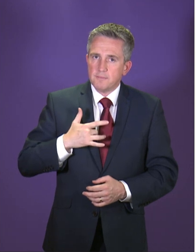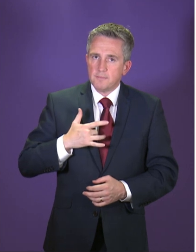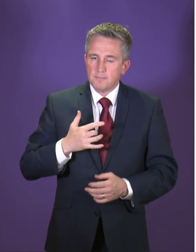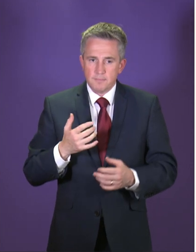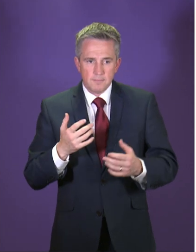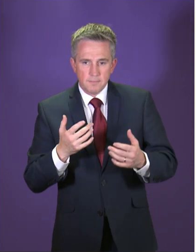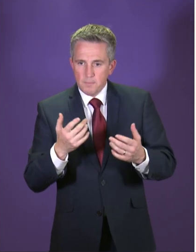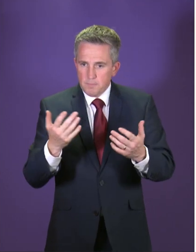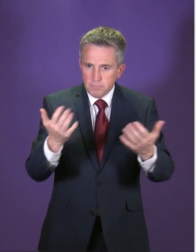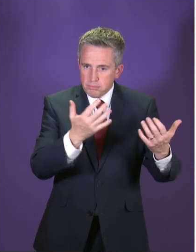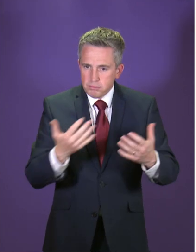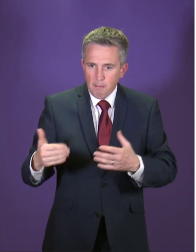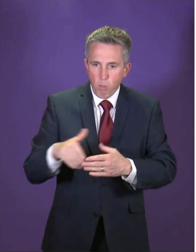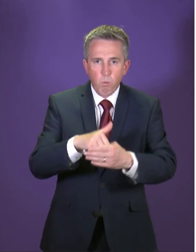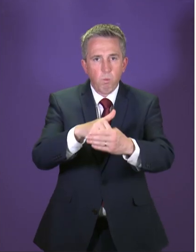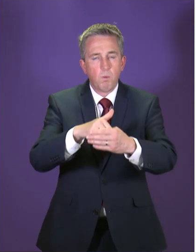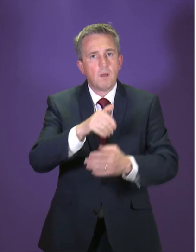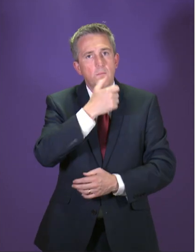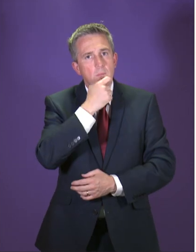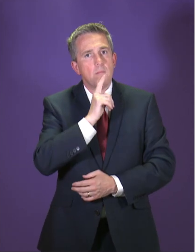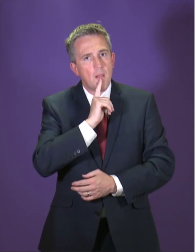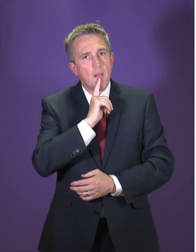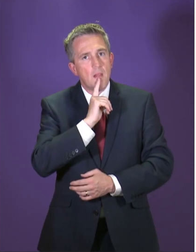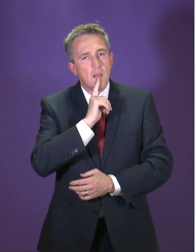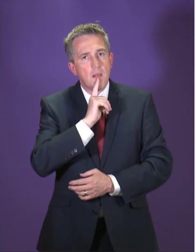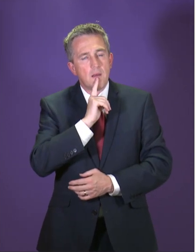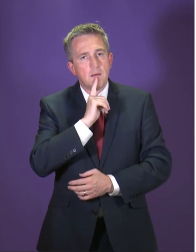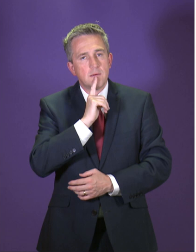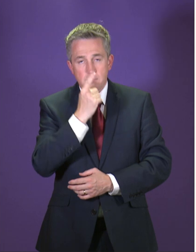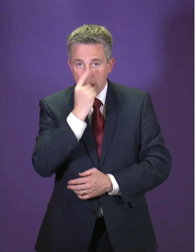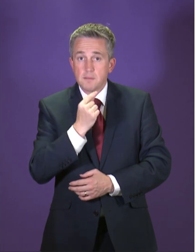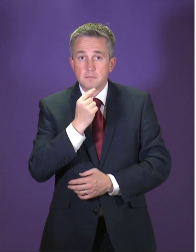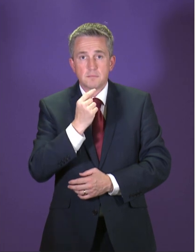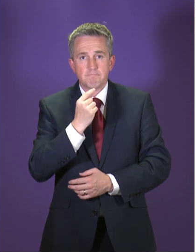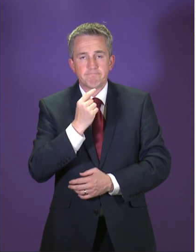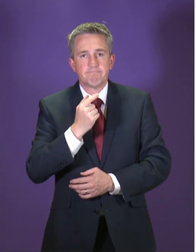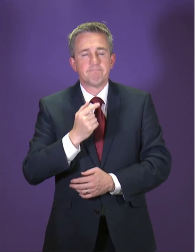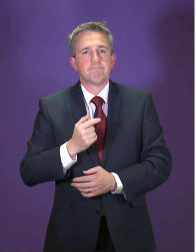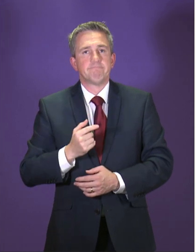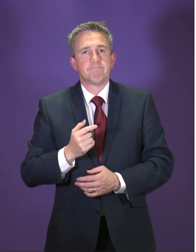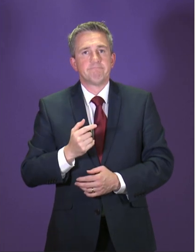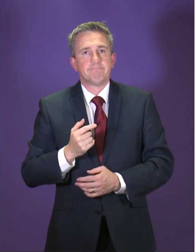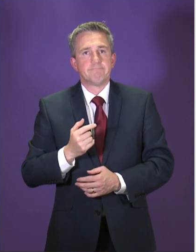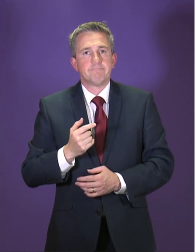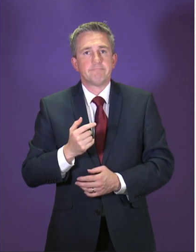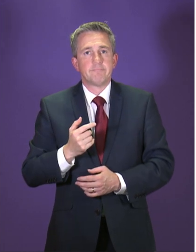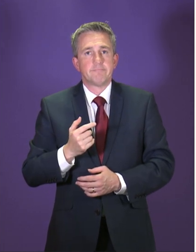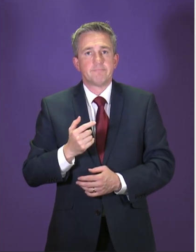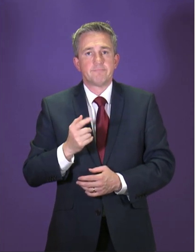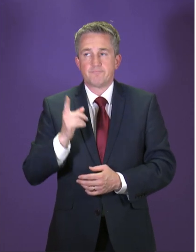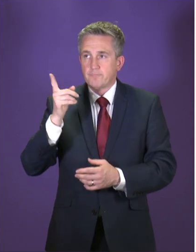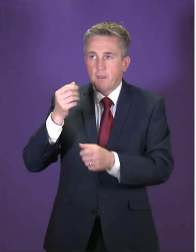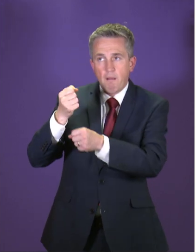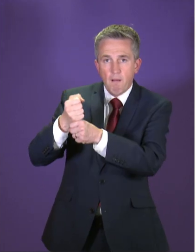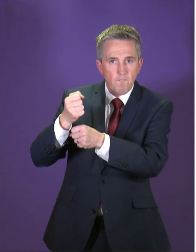development in countries like Brazil. And if people don't realize, less